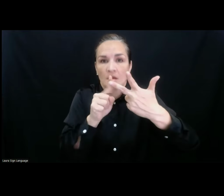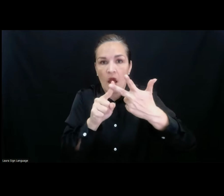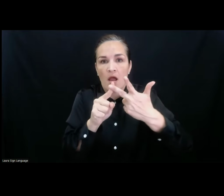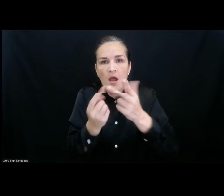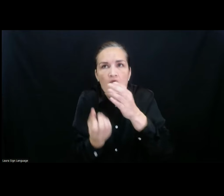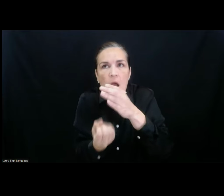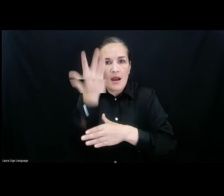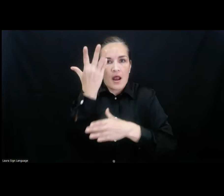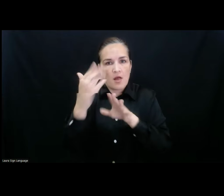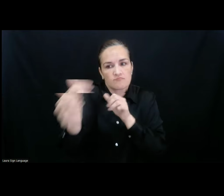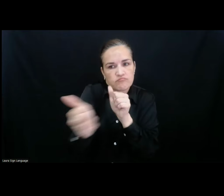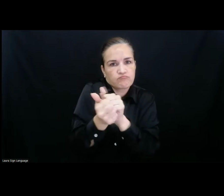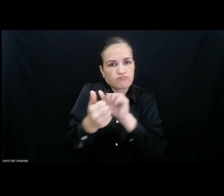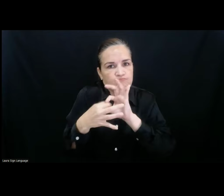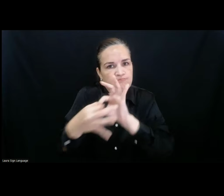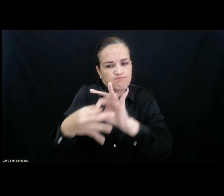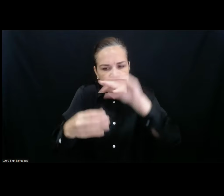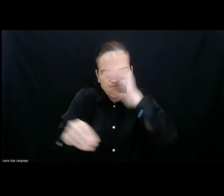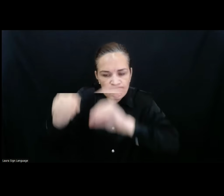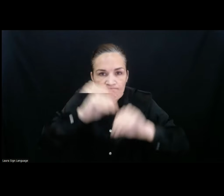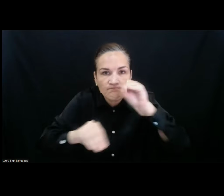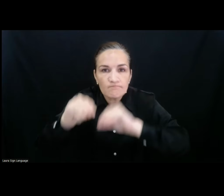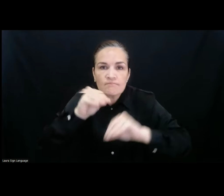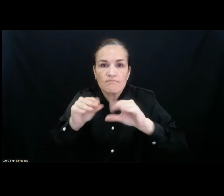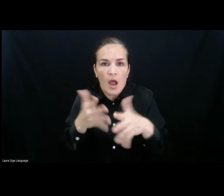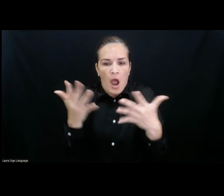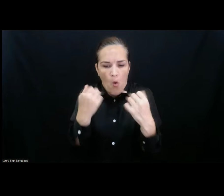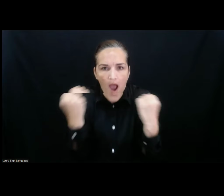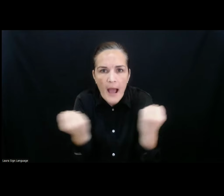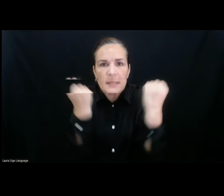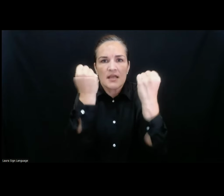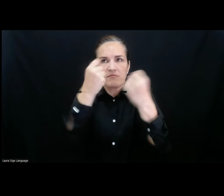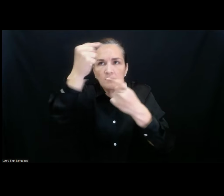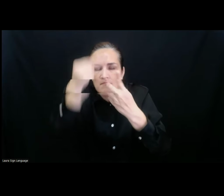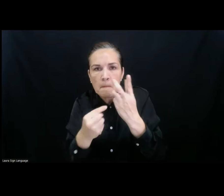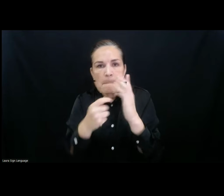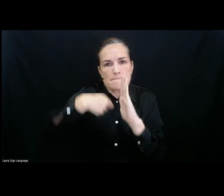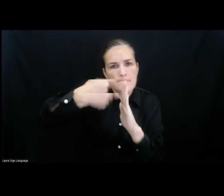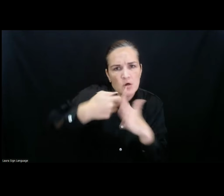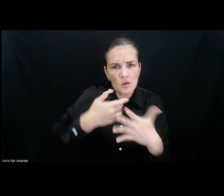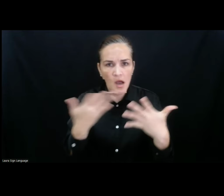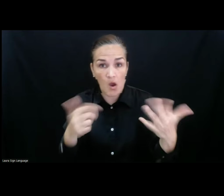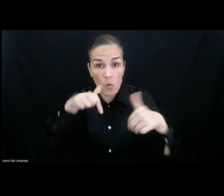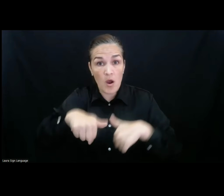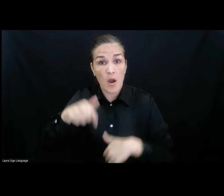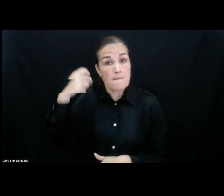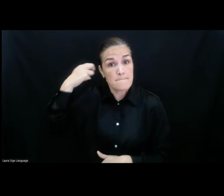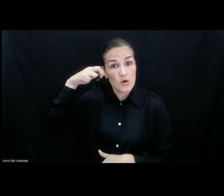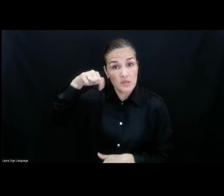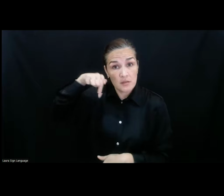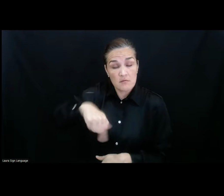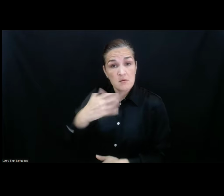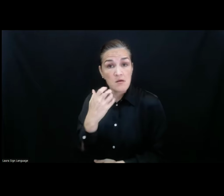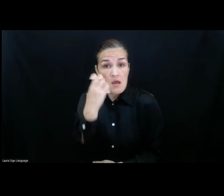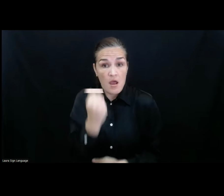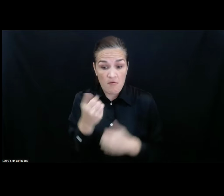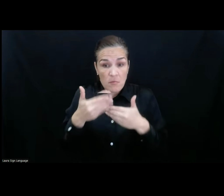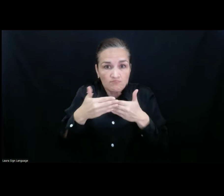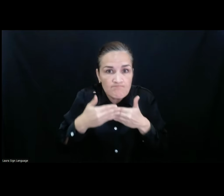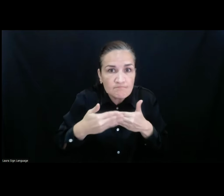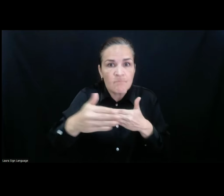developed context-specific activities. And now Montenegro is actually expected to move into the stage